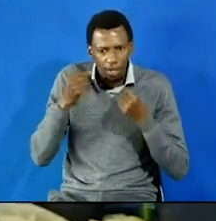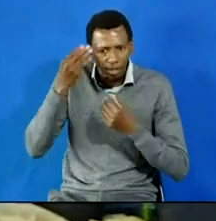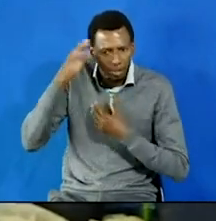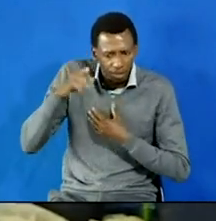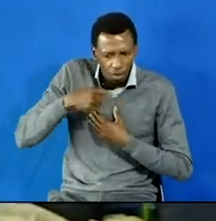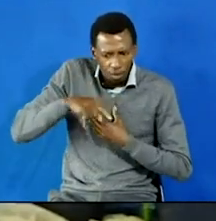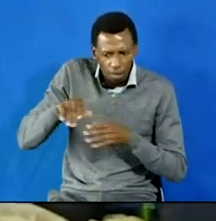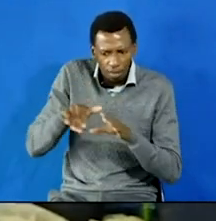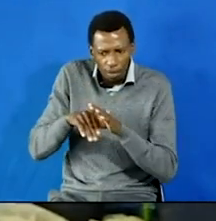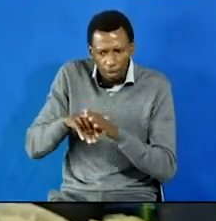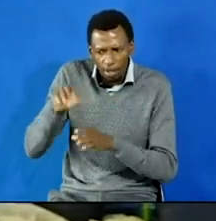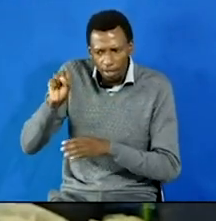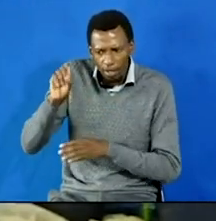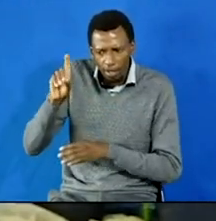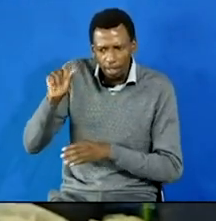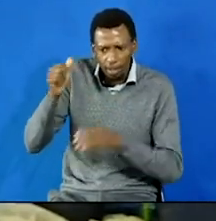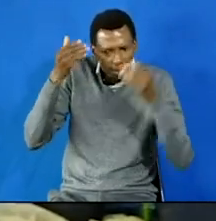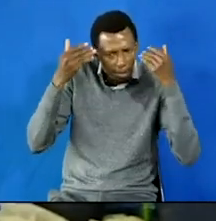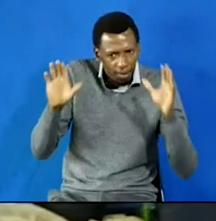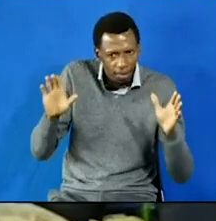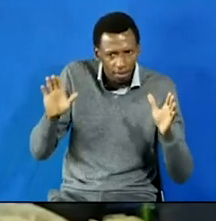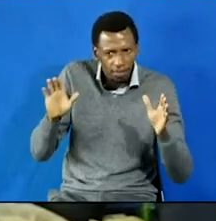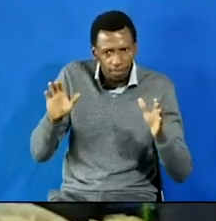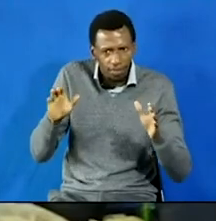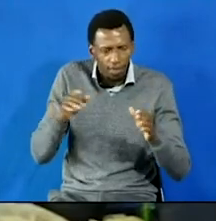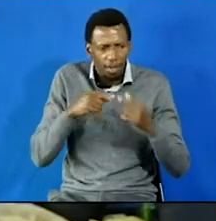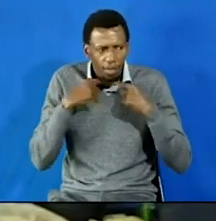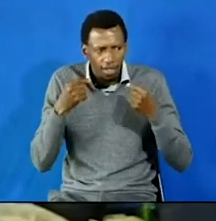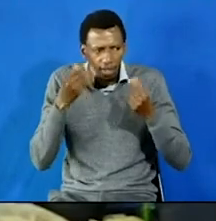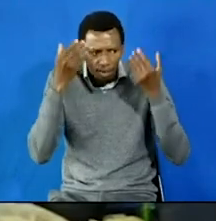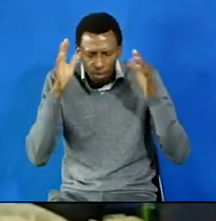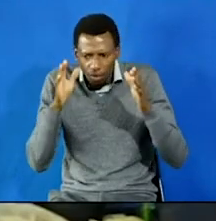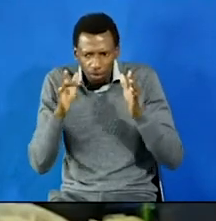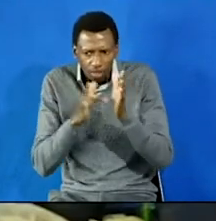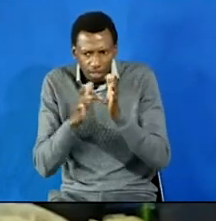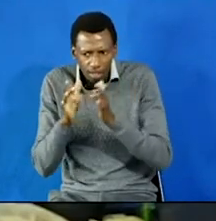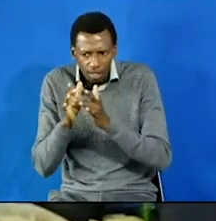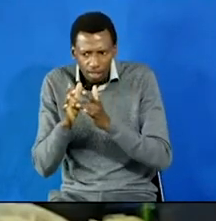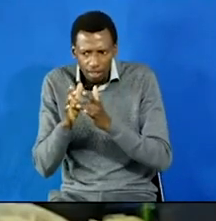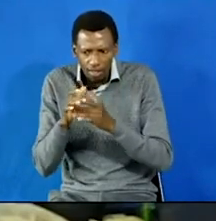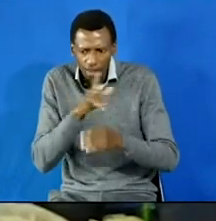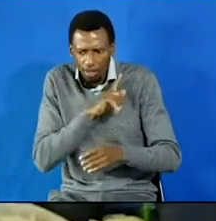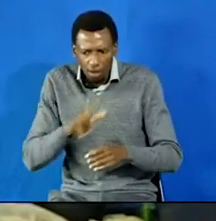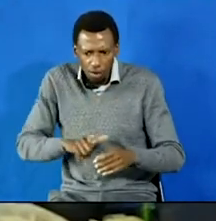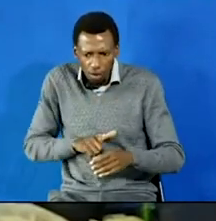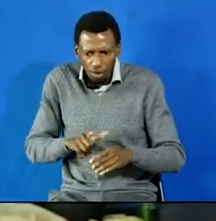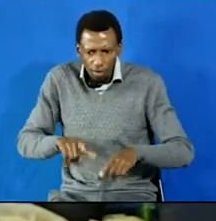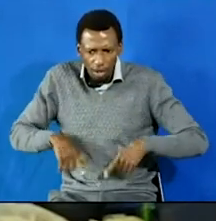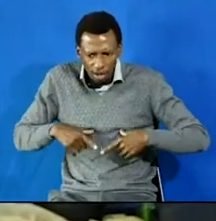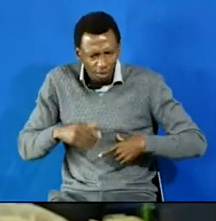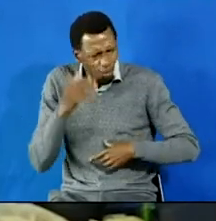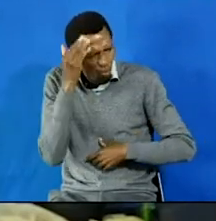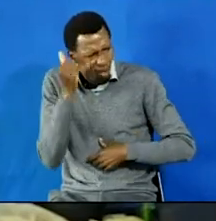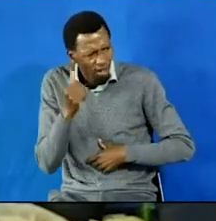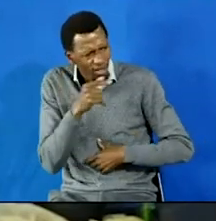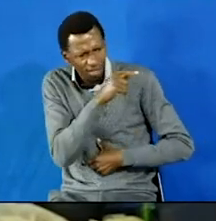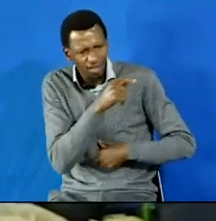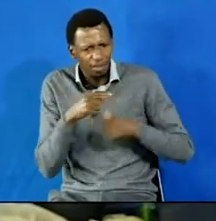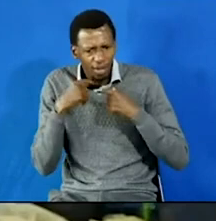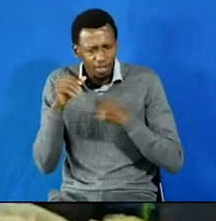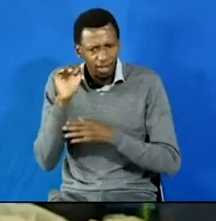Does he not know that Jesus is the Lord of our lives? Why is this question?